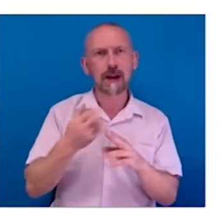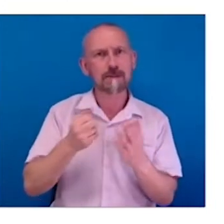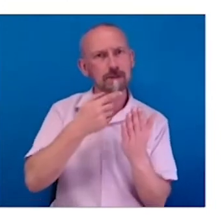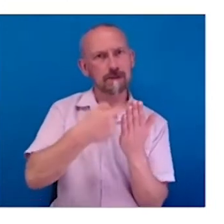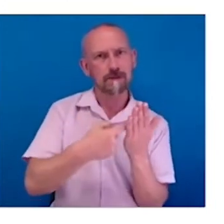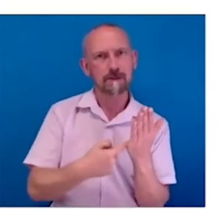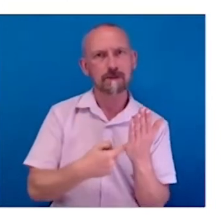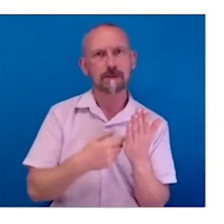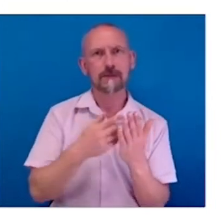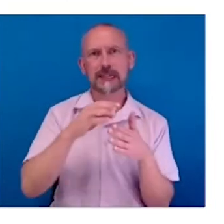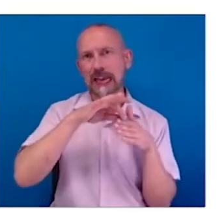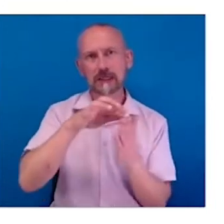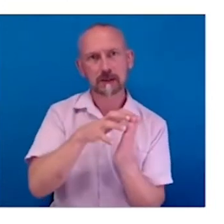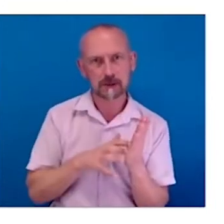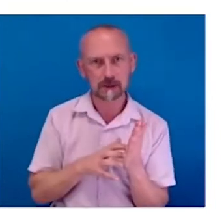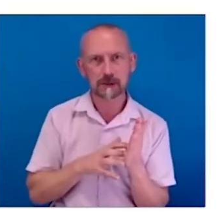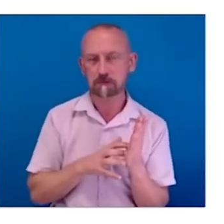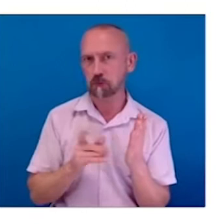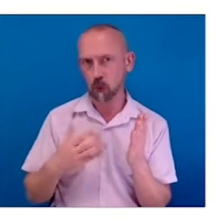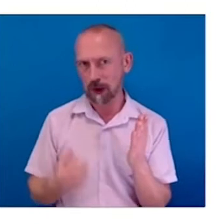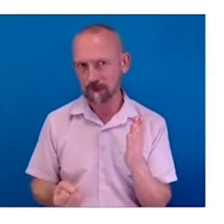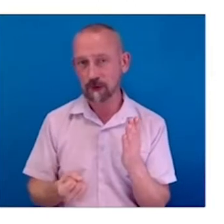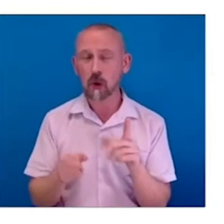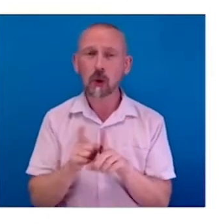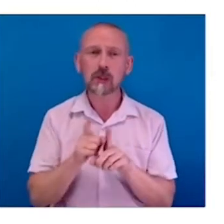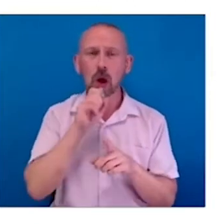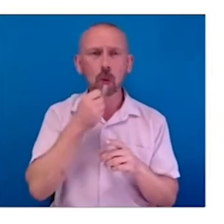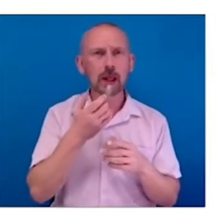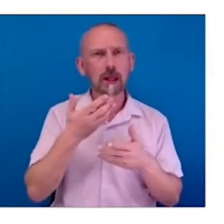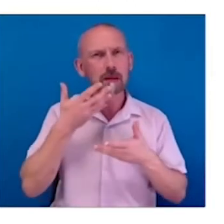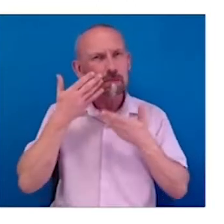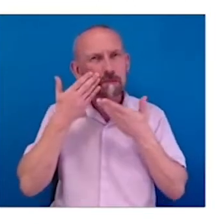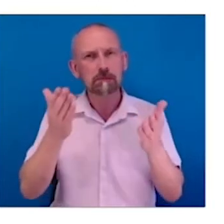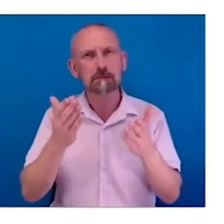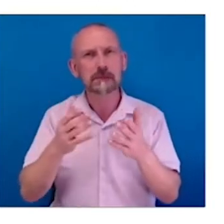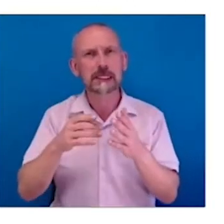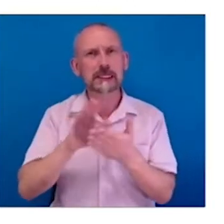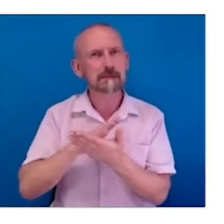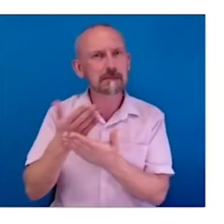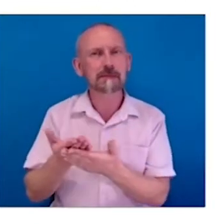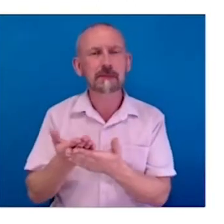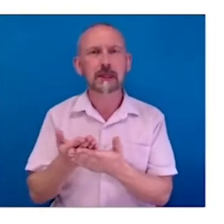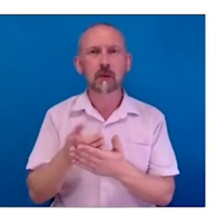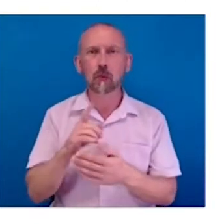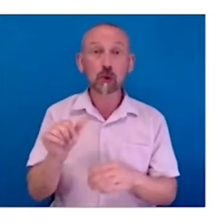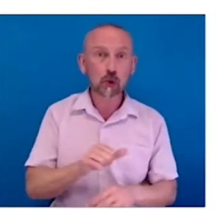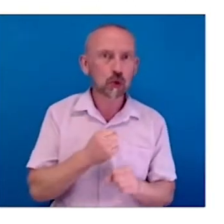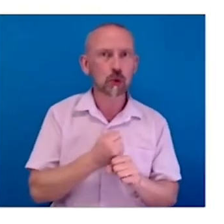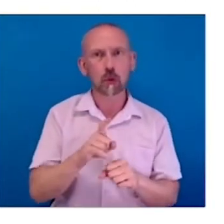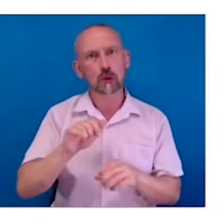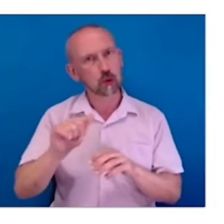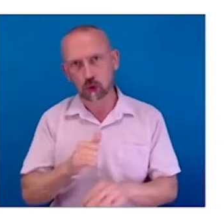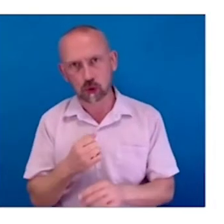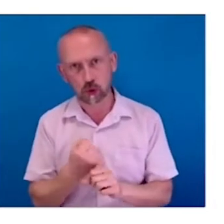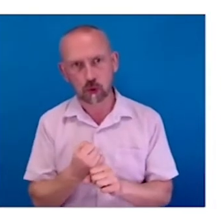demonstrate these techniques with some pointers about what to do and what not to do, and finally we'll talk about next